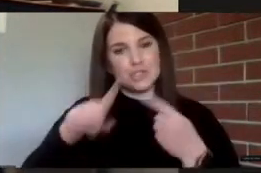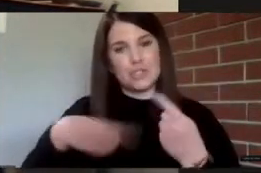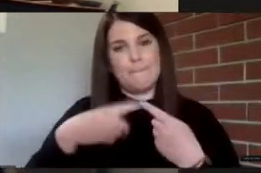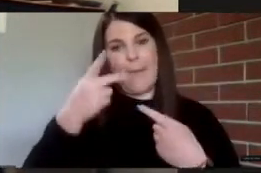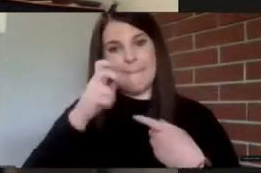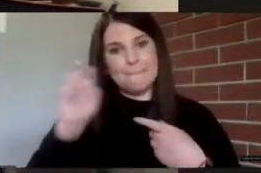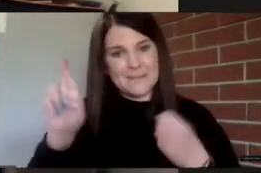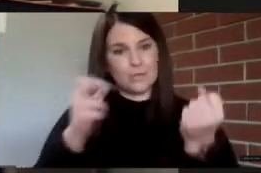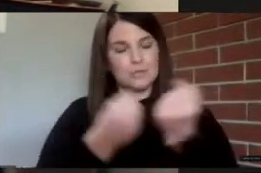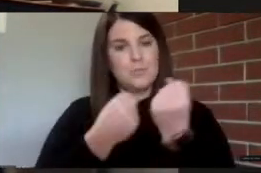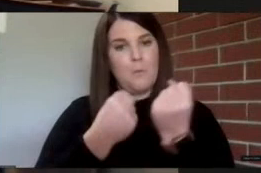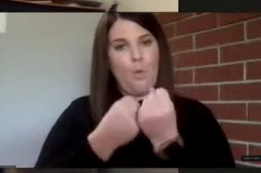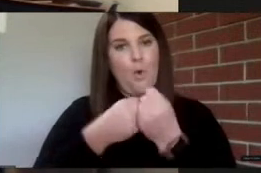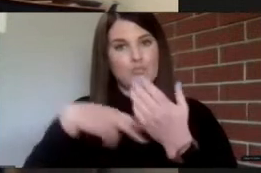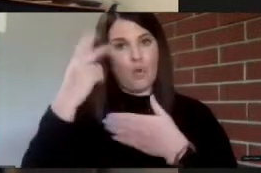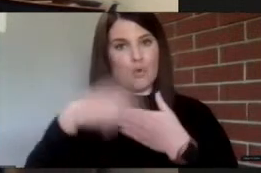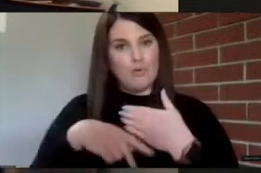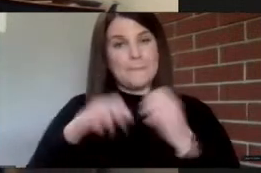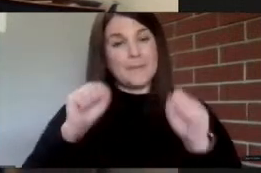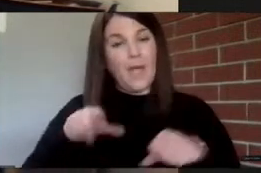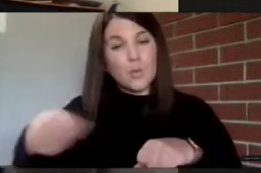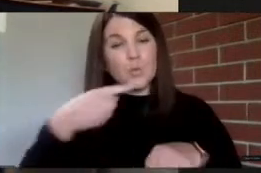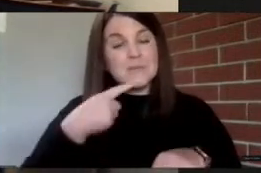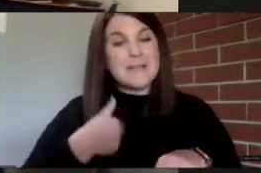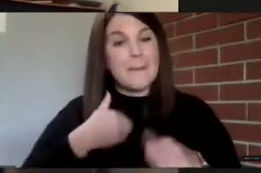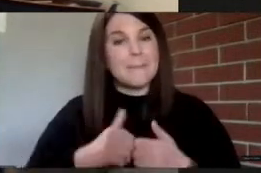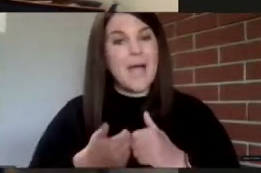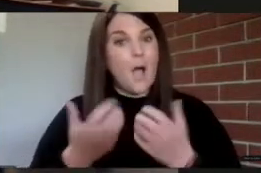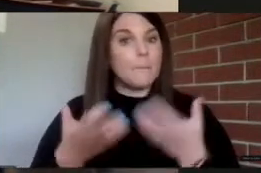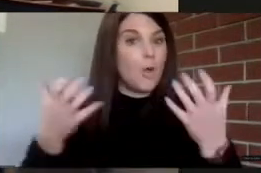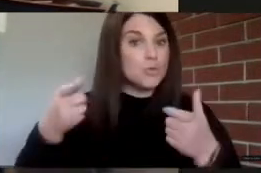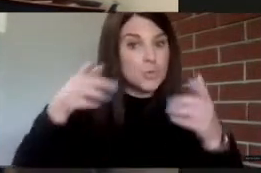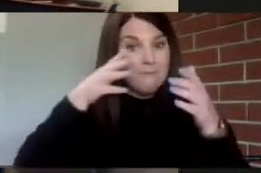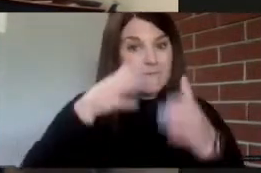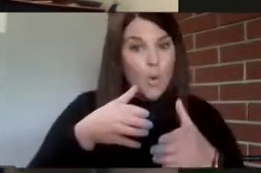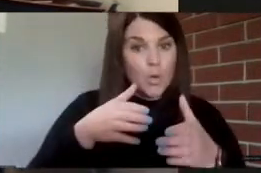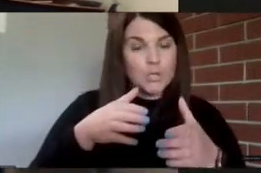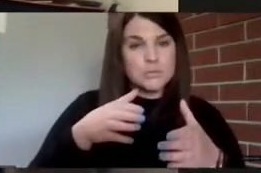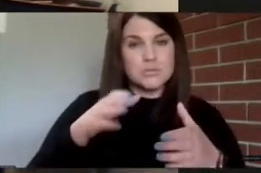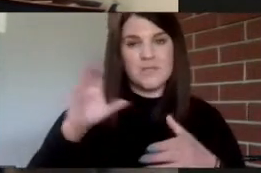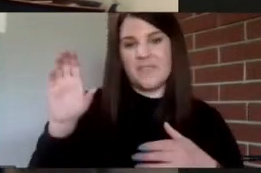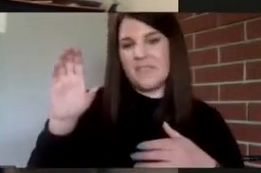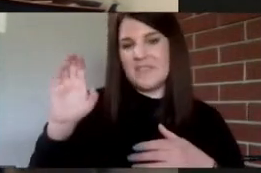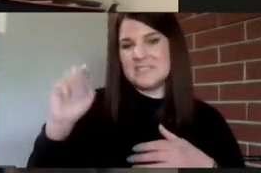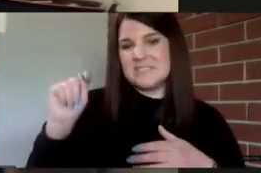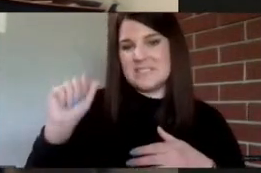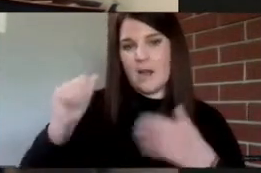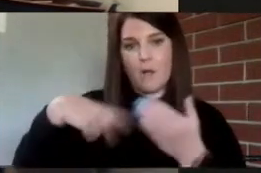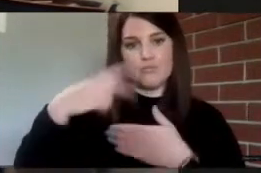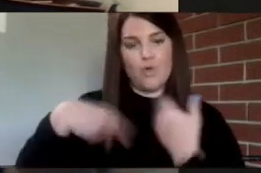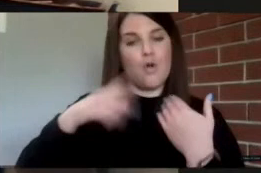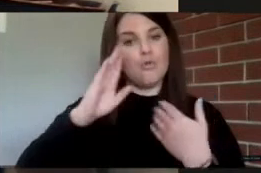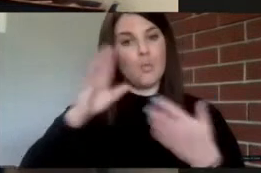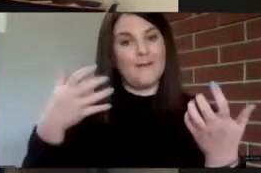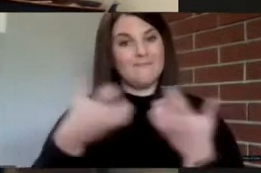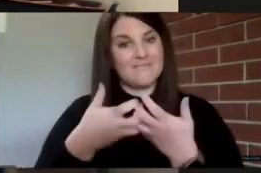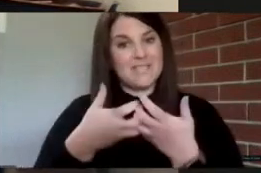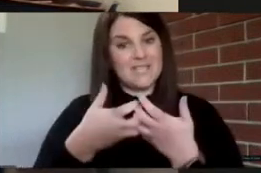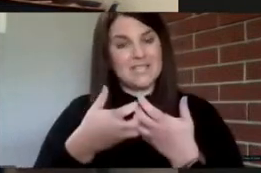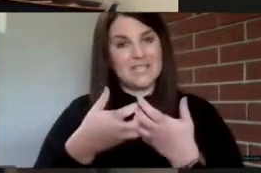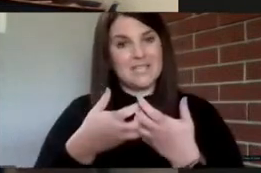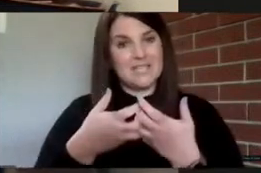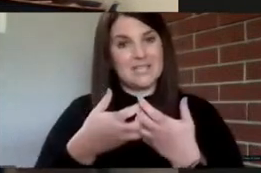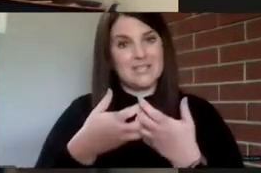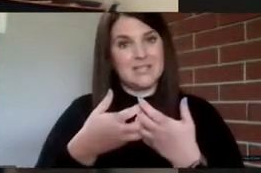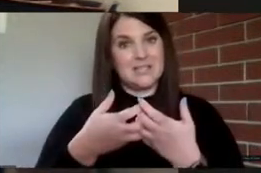support programs. Can you tell me how Focus or the CETA program would fit in from a